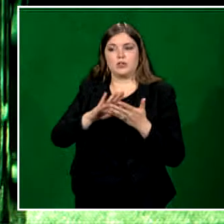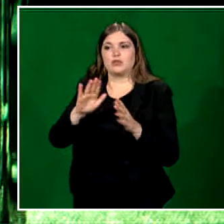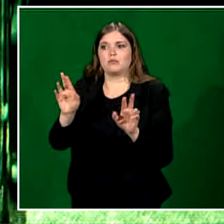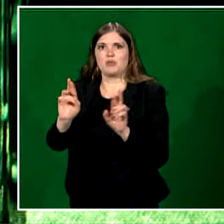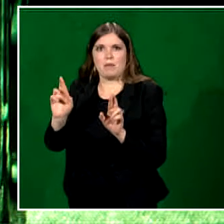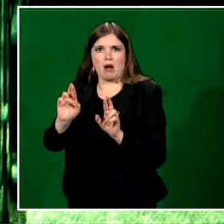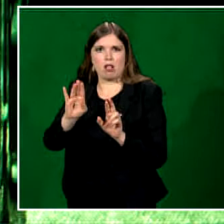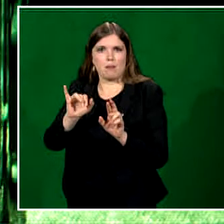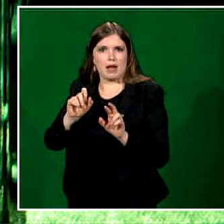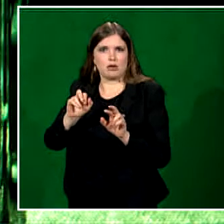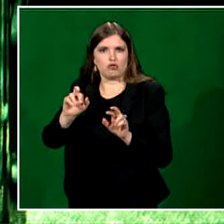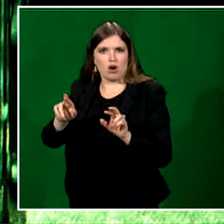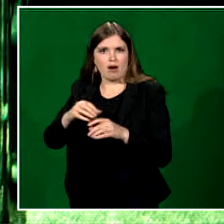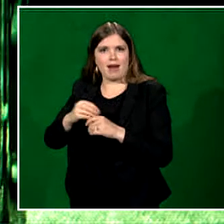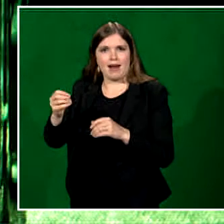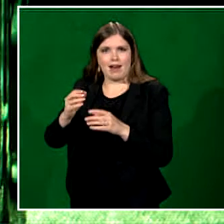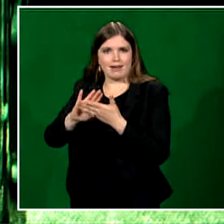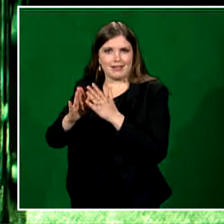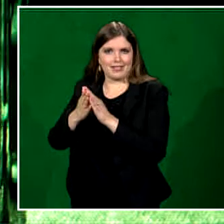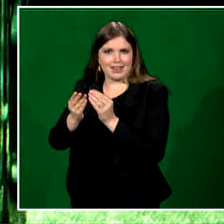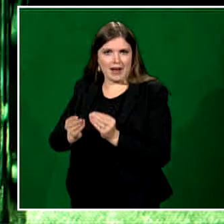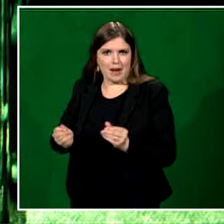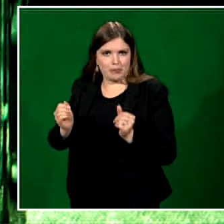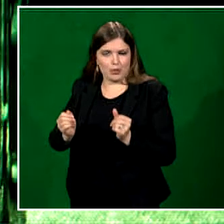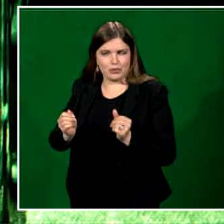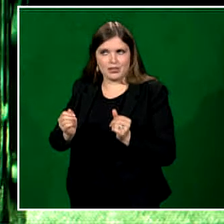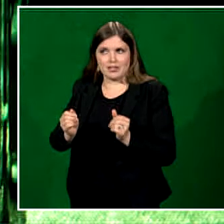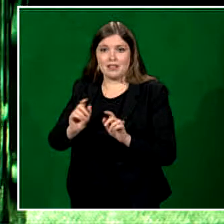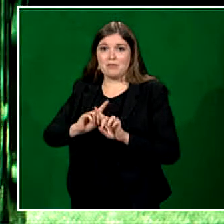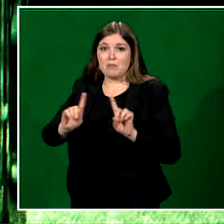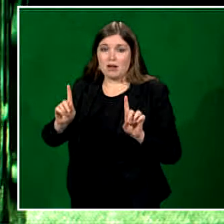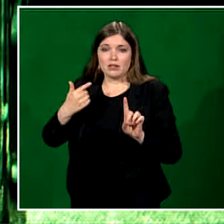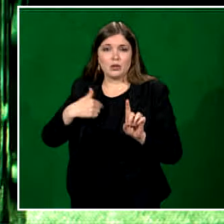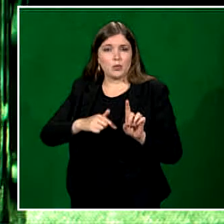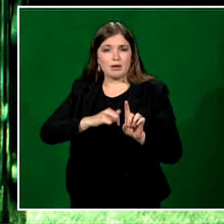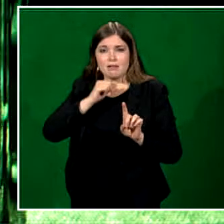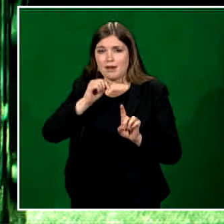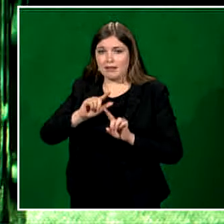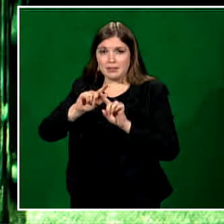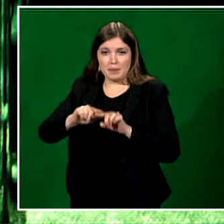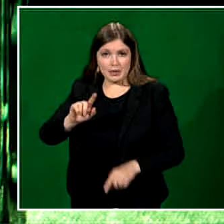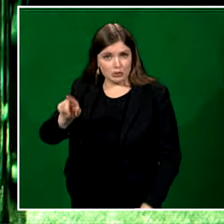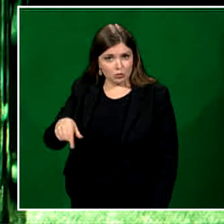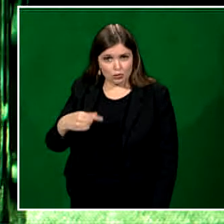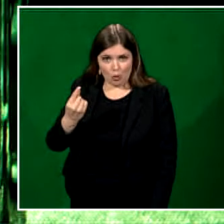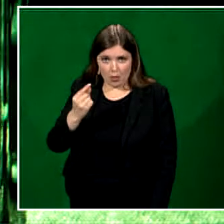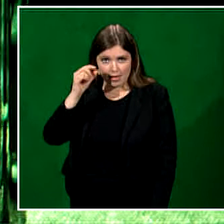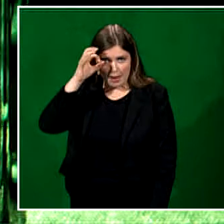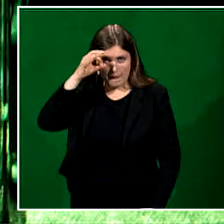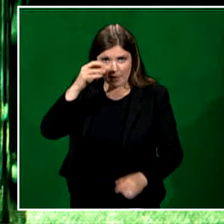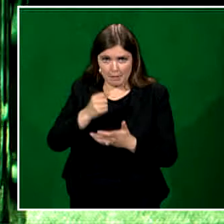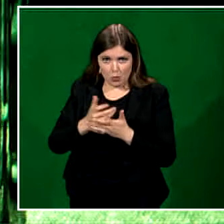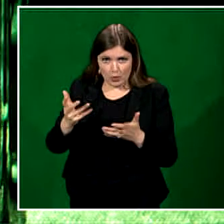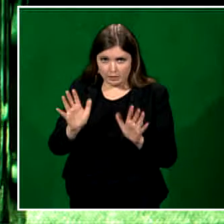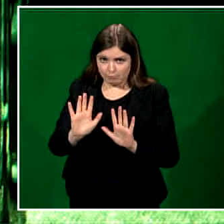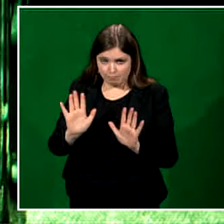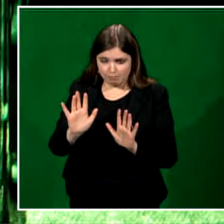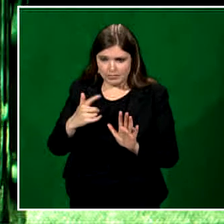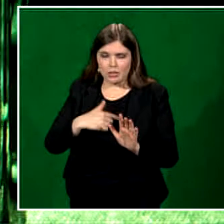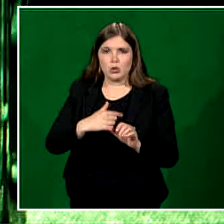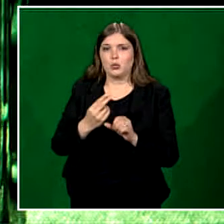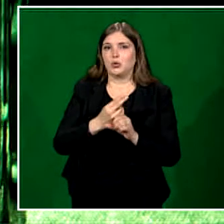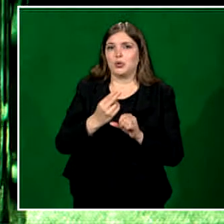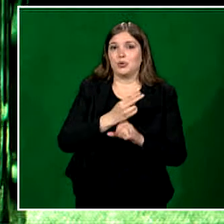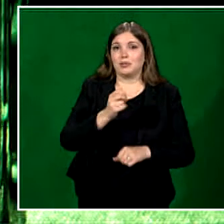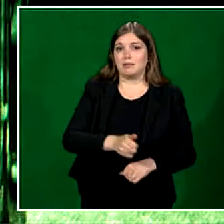in the compost preparation, we are not going to depend solely on the pineapple waste. We will use other nitrogen sources such as poultry